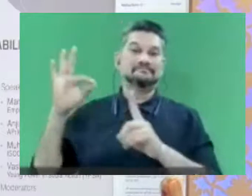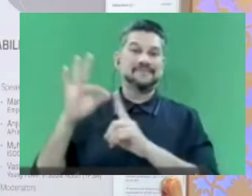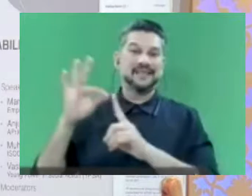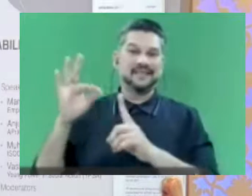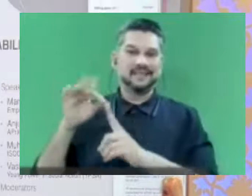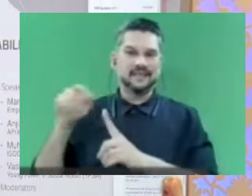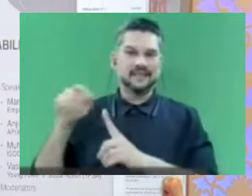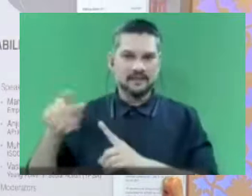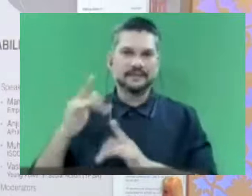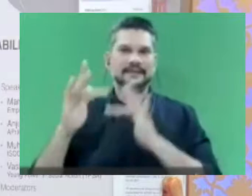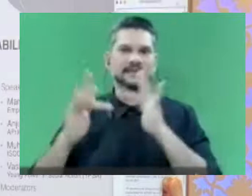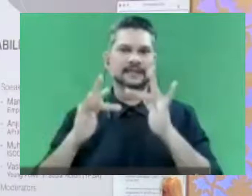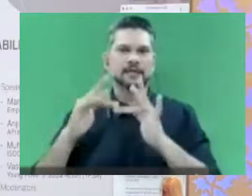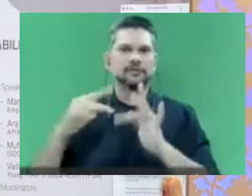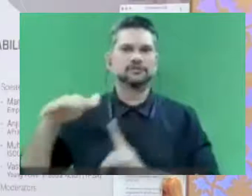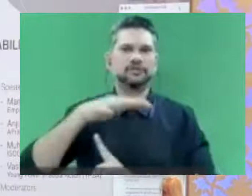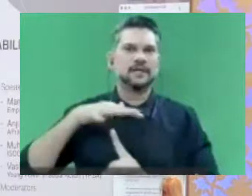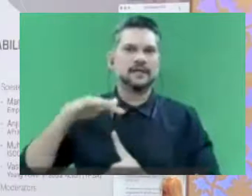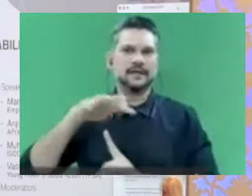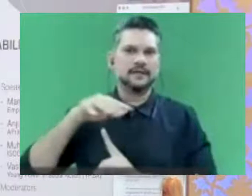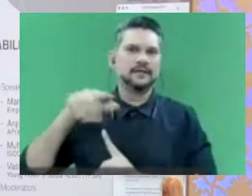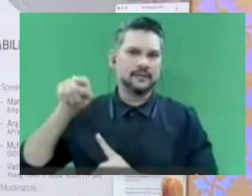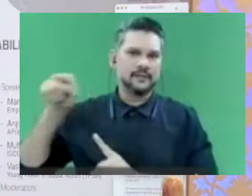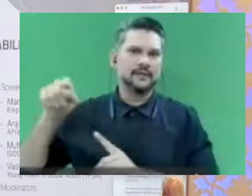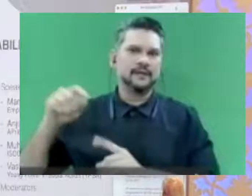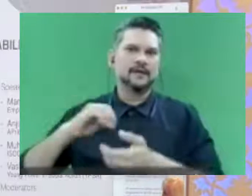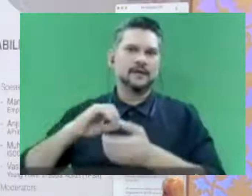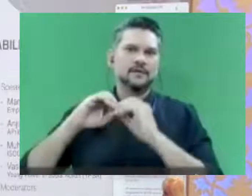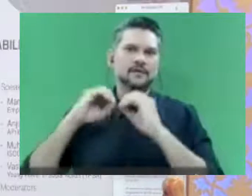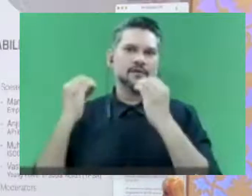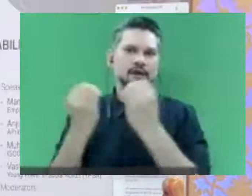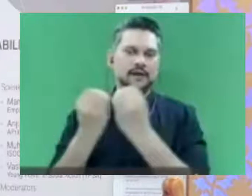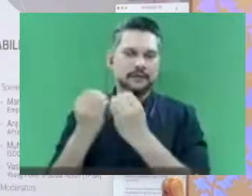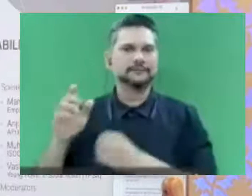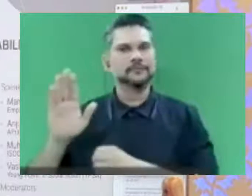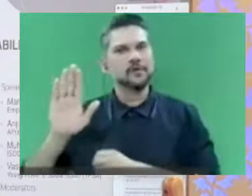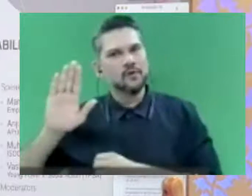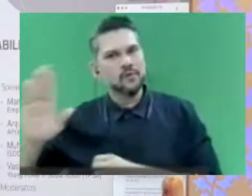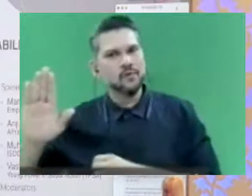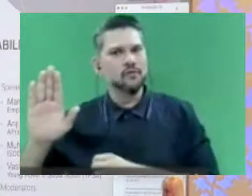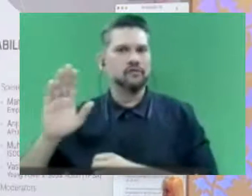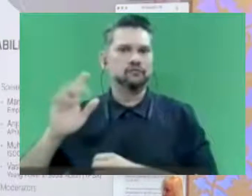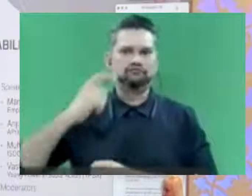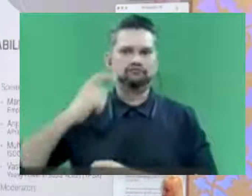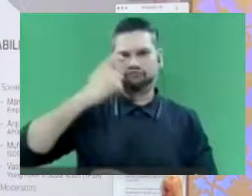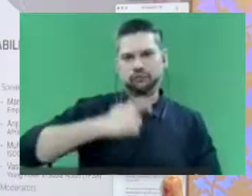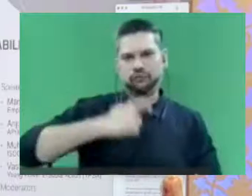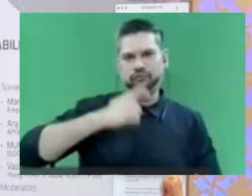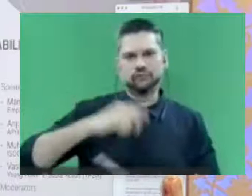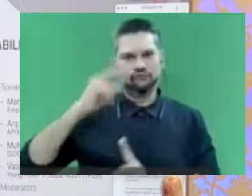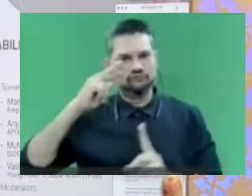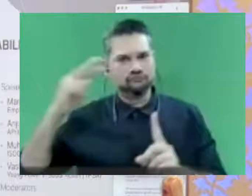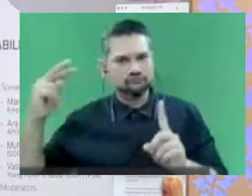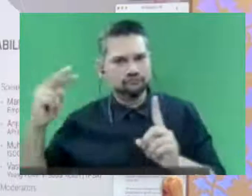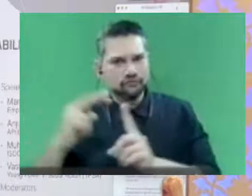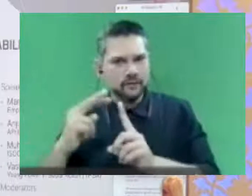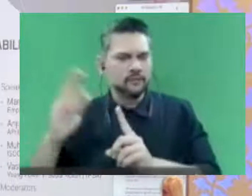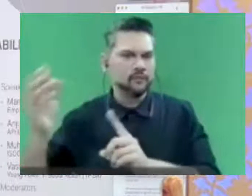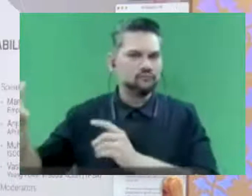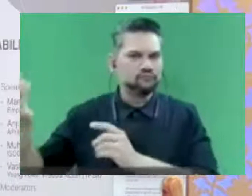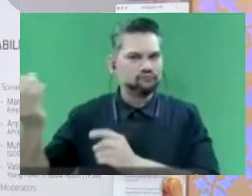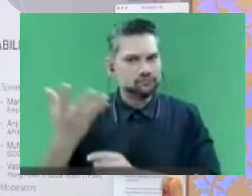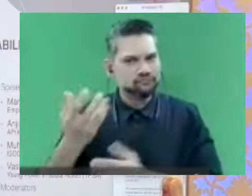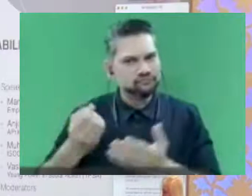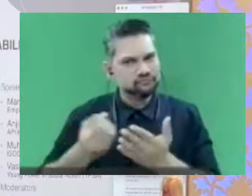and he'll be speaking from, I believe, his personal perspective, but I also want to note